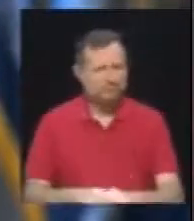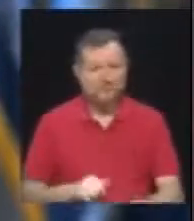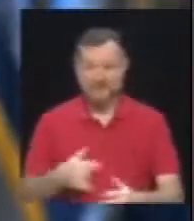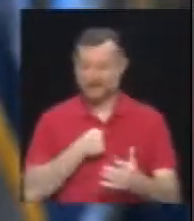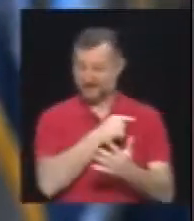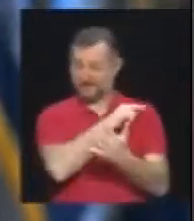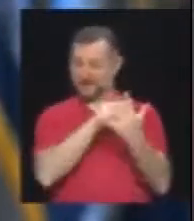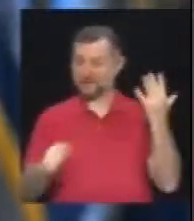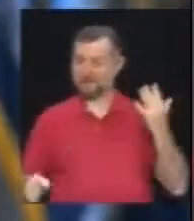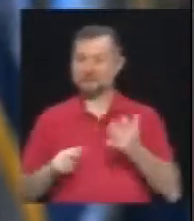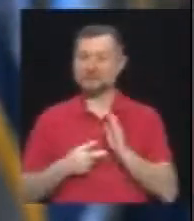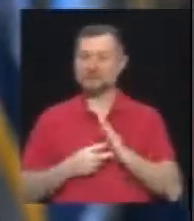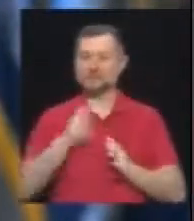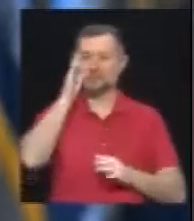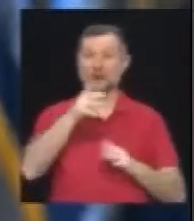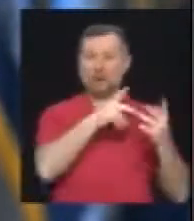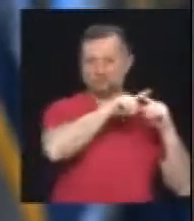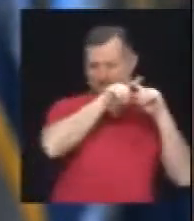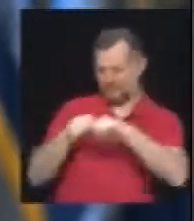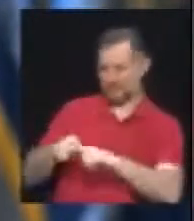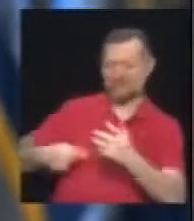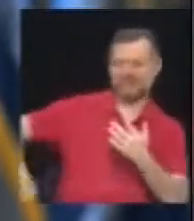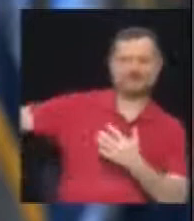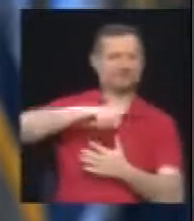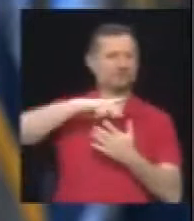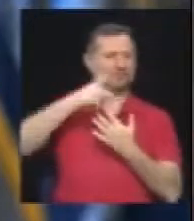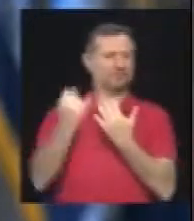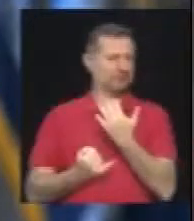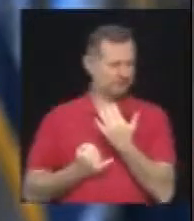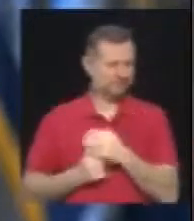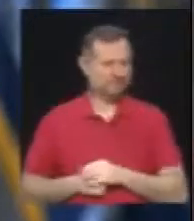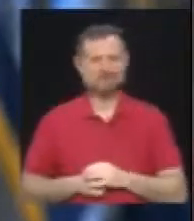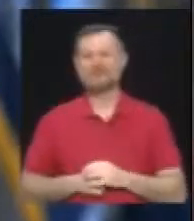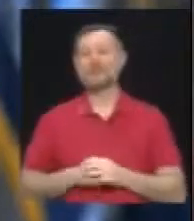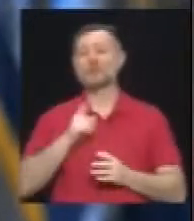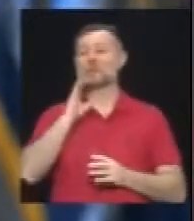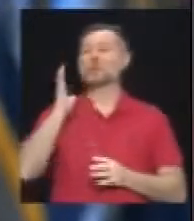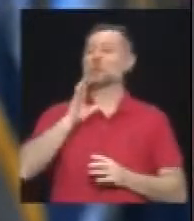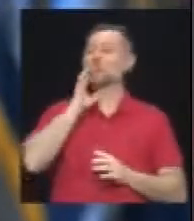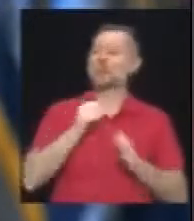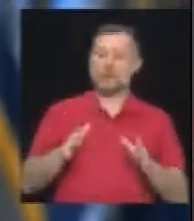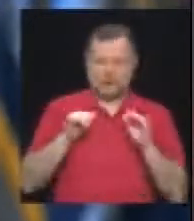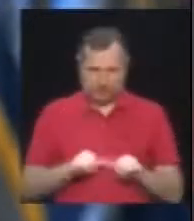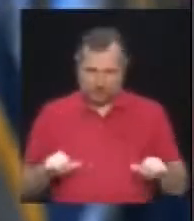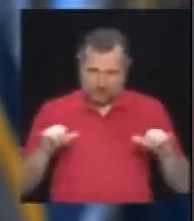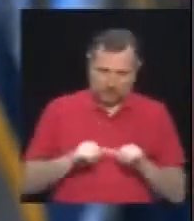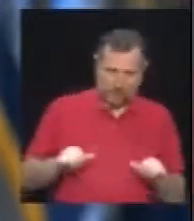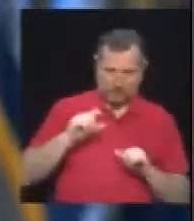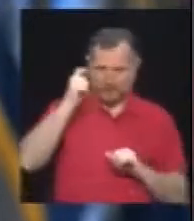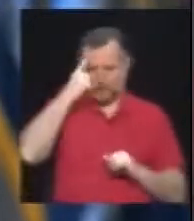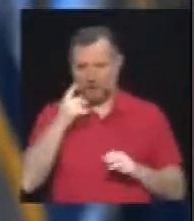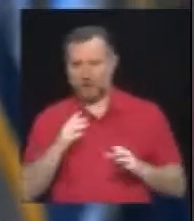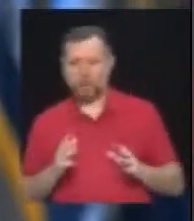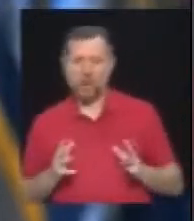building our future. We cannot go back to the old days when government talked and